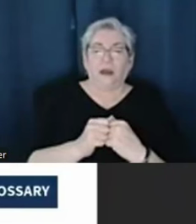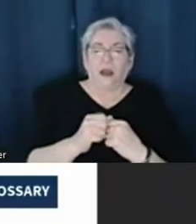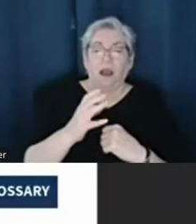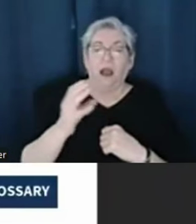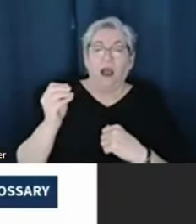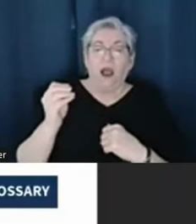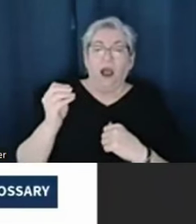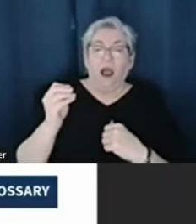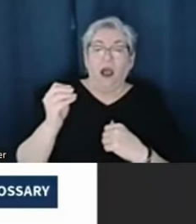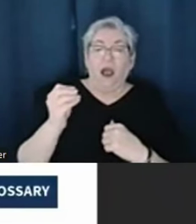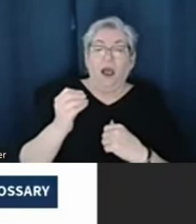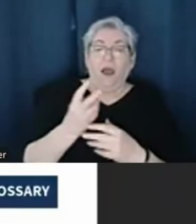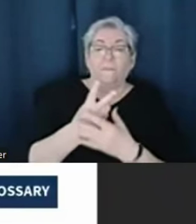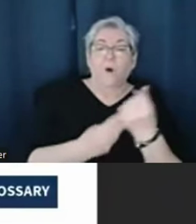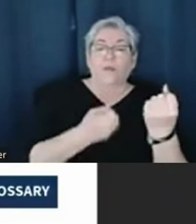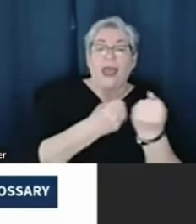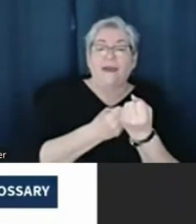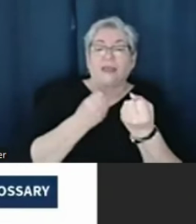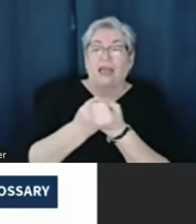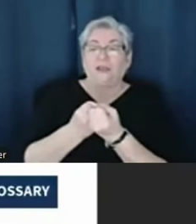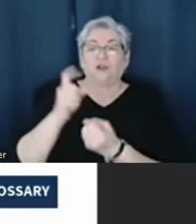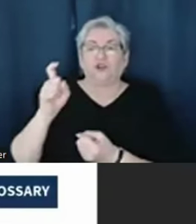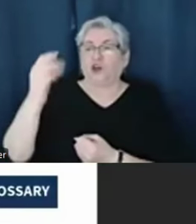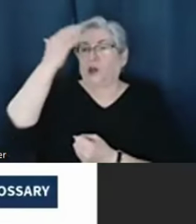advocates and families should know about them.